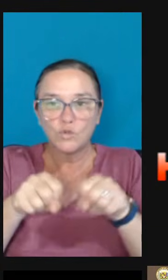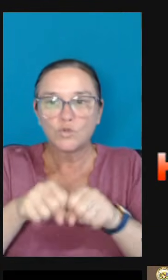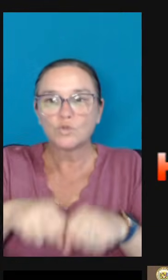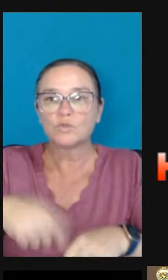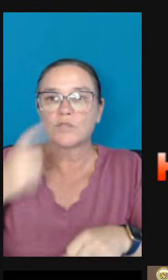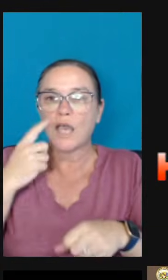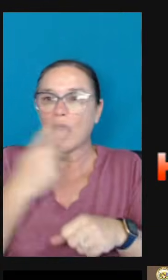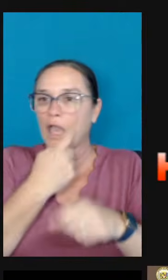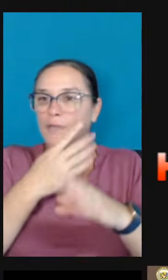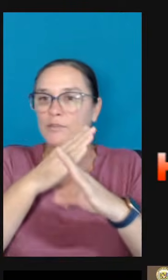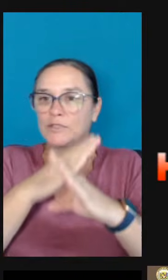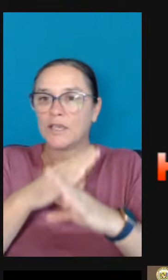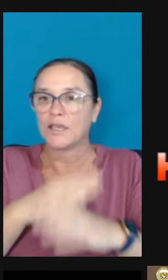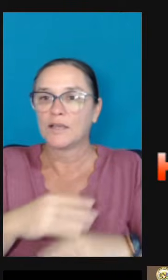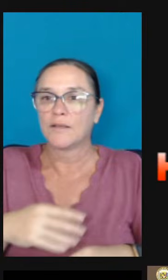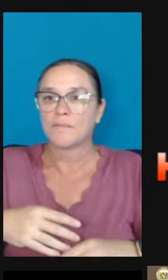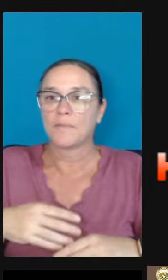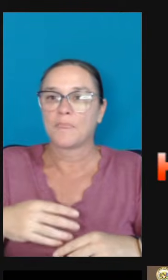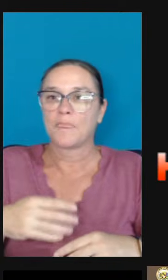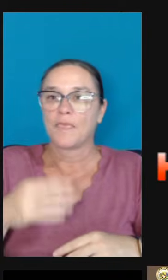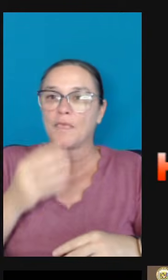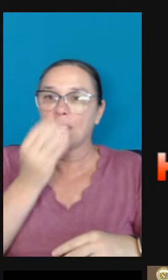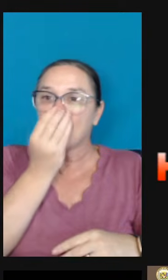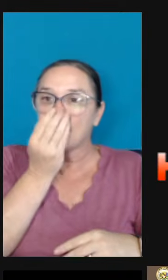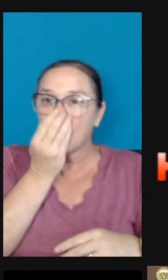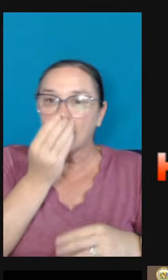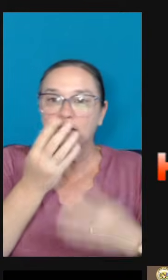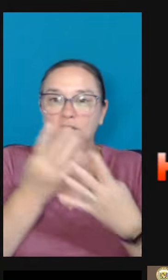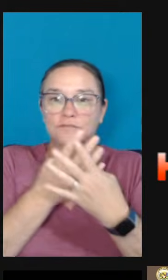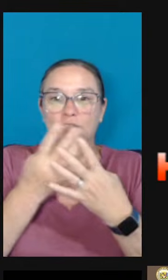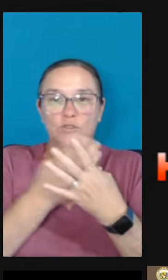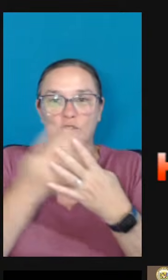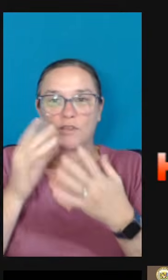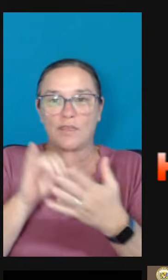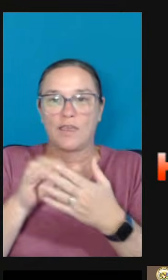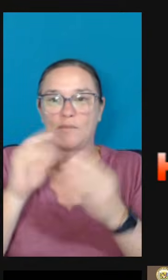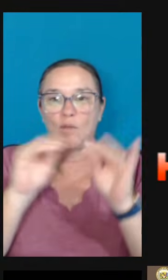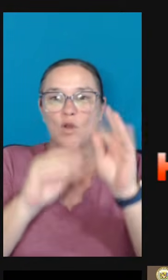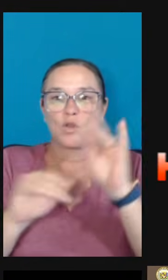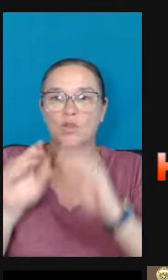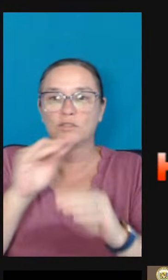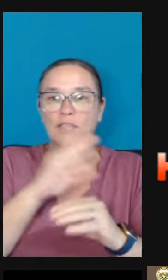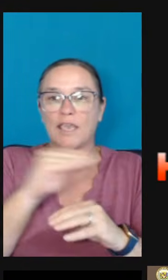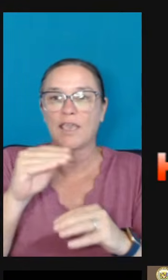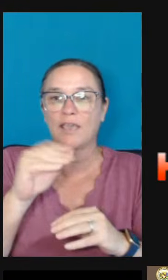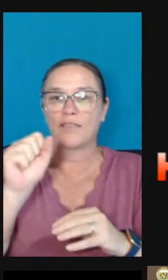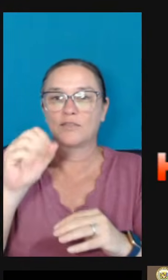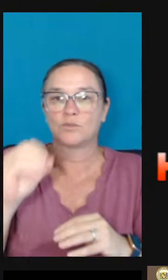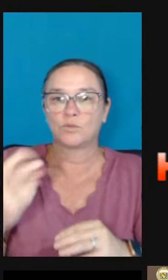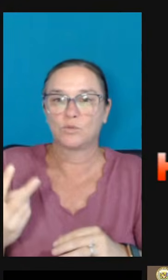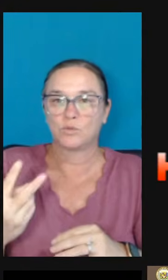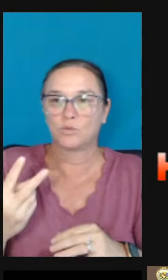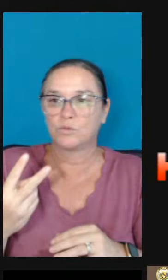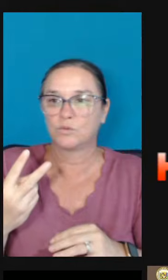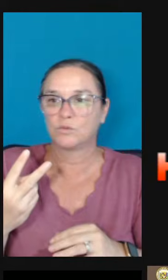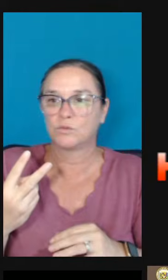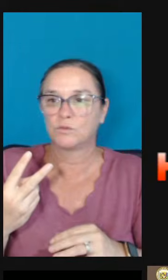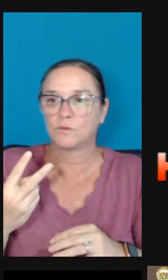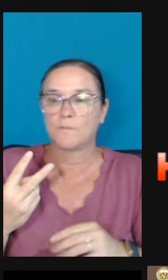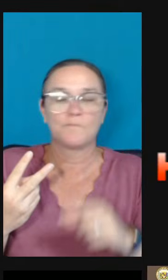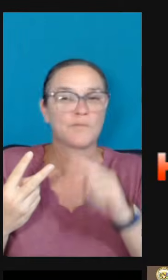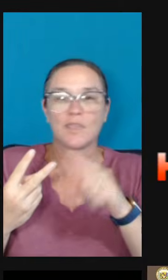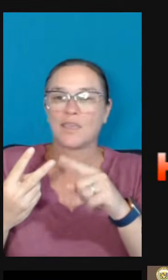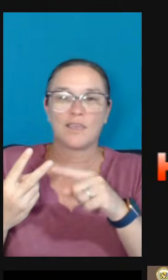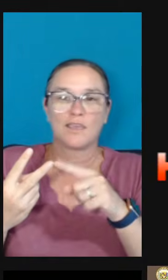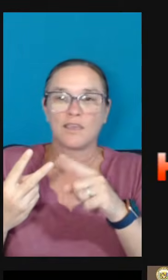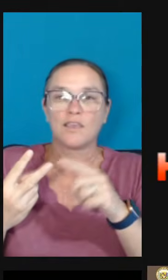filter particles and do not provide protection against the gases, such as SO2. This is why the VOG is an issue, because even with the N95, you can still breathe